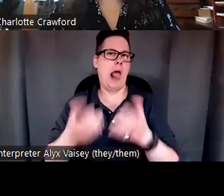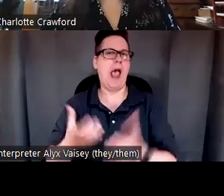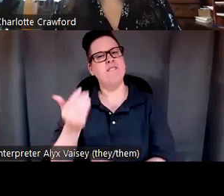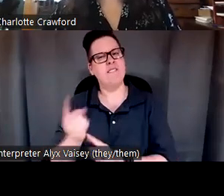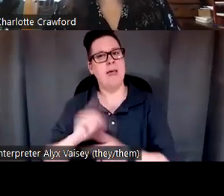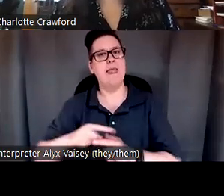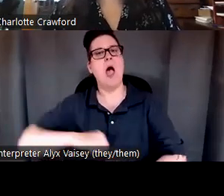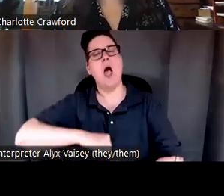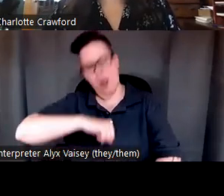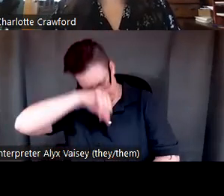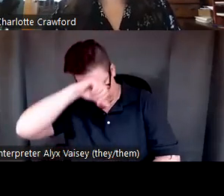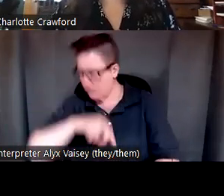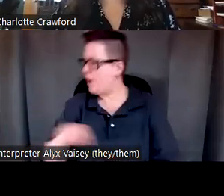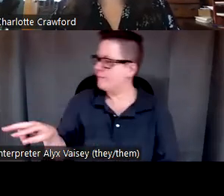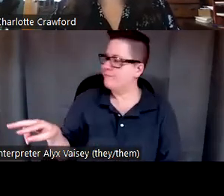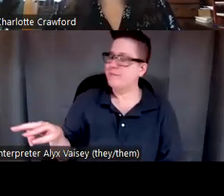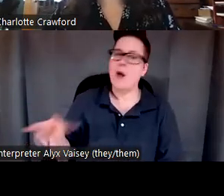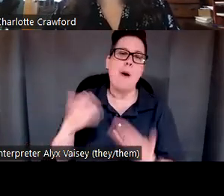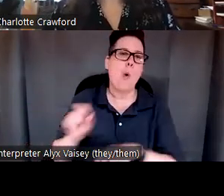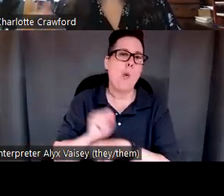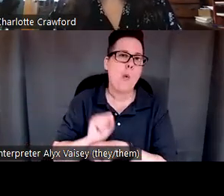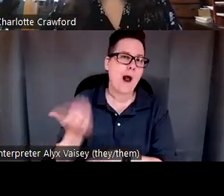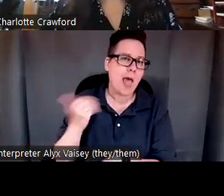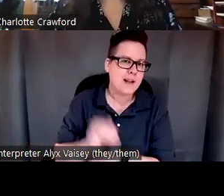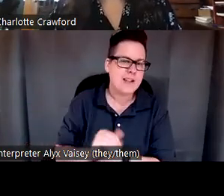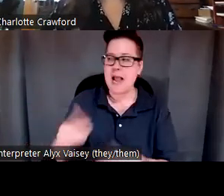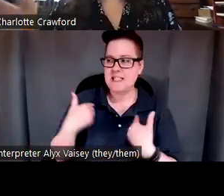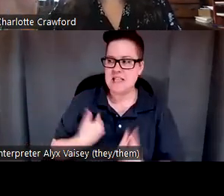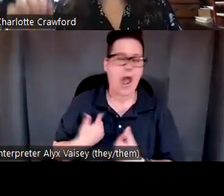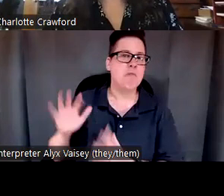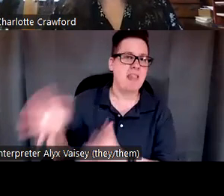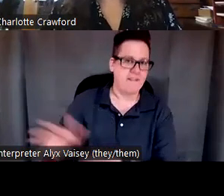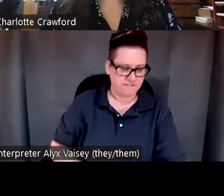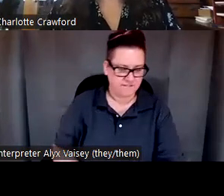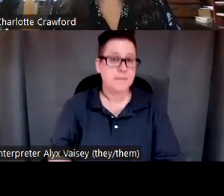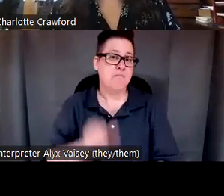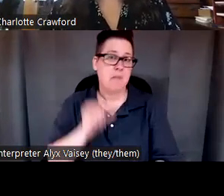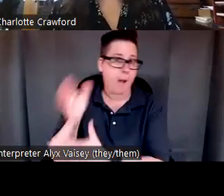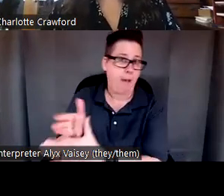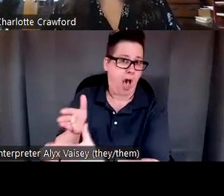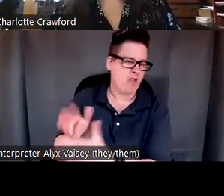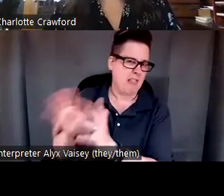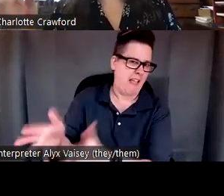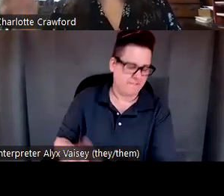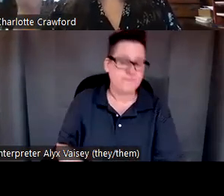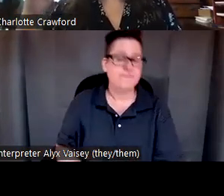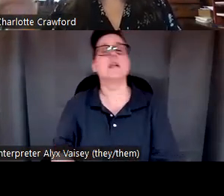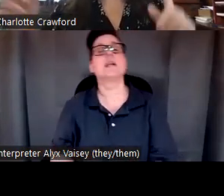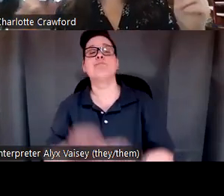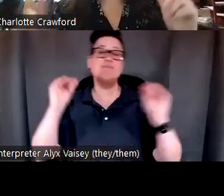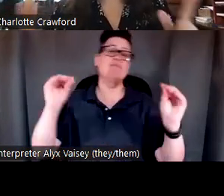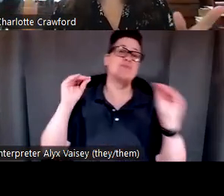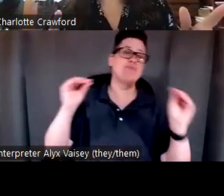and said, oh, she probably worked last night. She's probably tired. So she didn't bother her. She left her alone until the